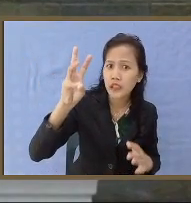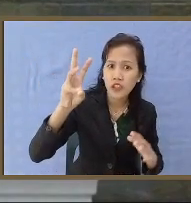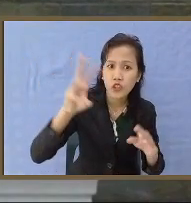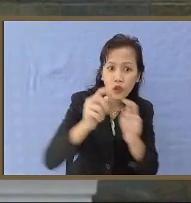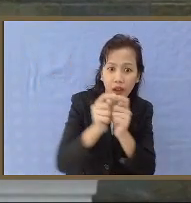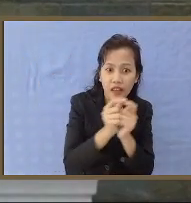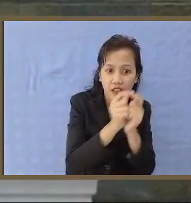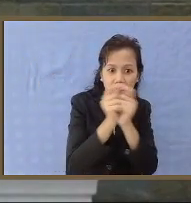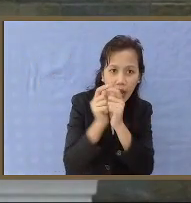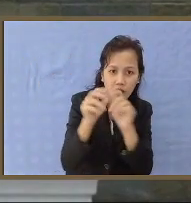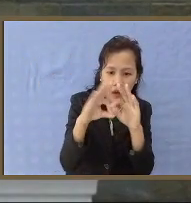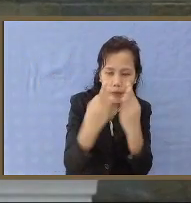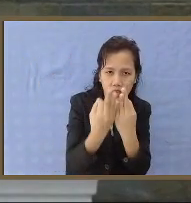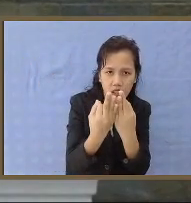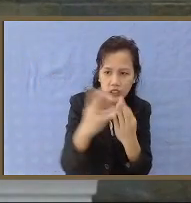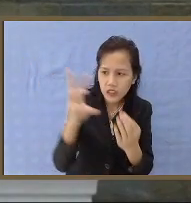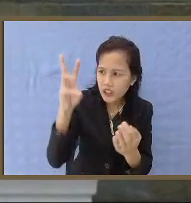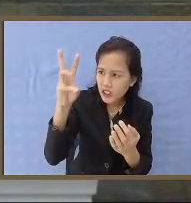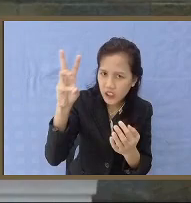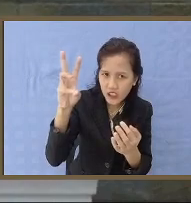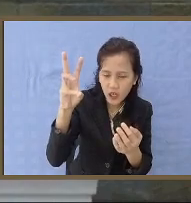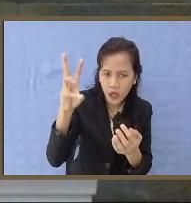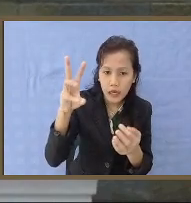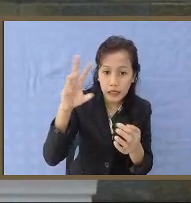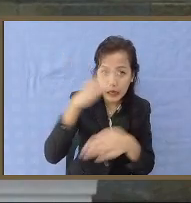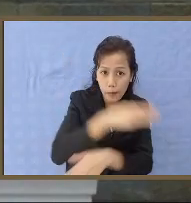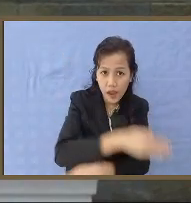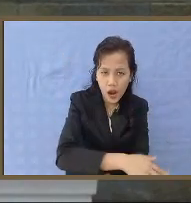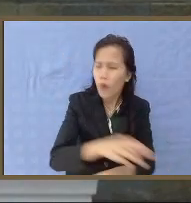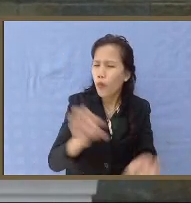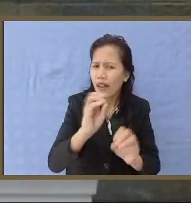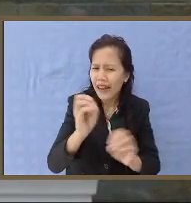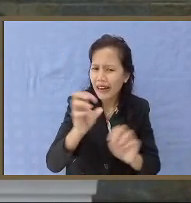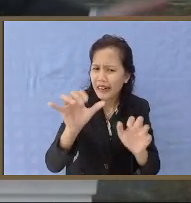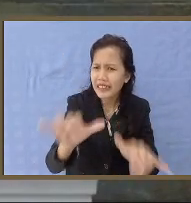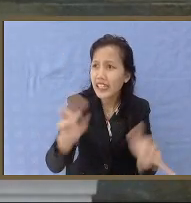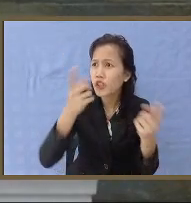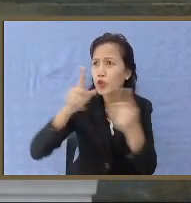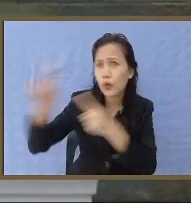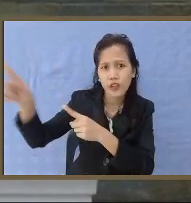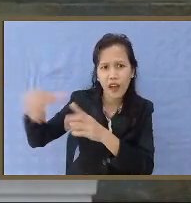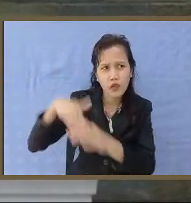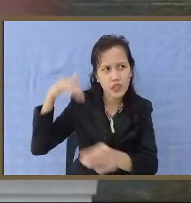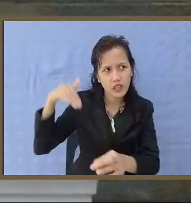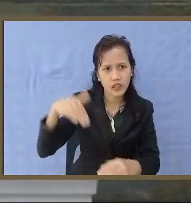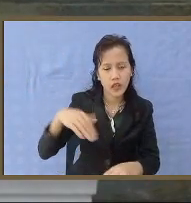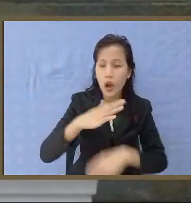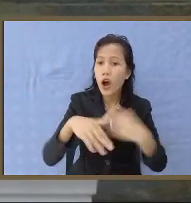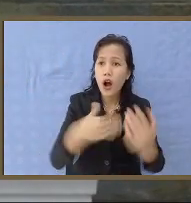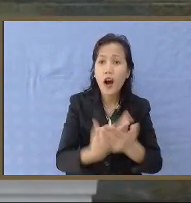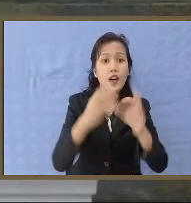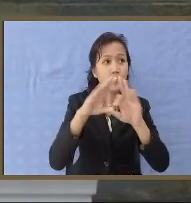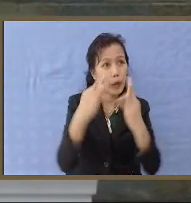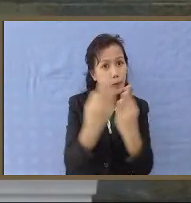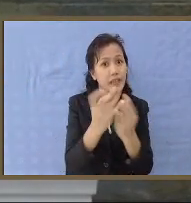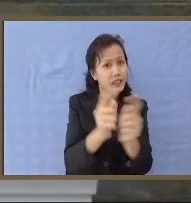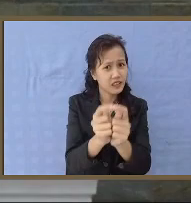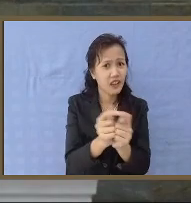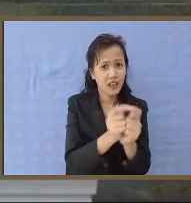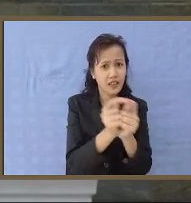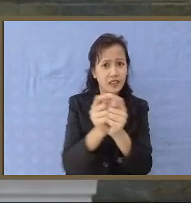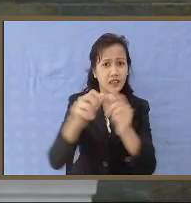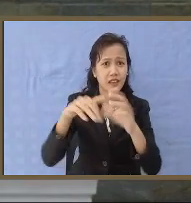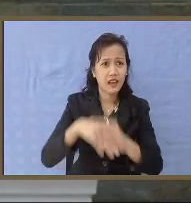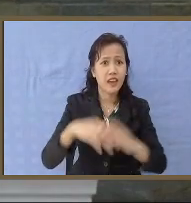pamilya. Yeah. They don't require. Do you understand that parents, they don't require them to gather, but they just gather because they knew that